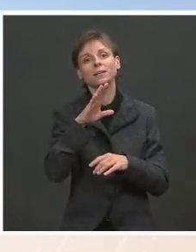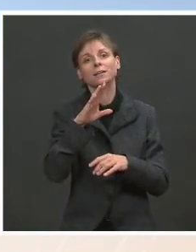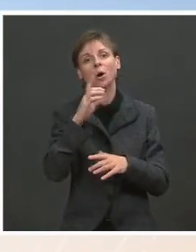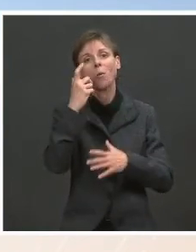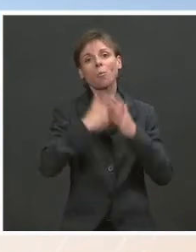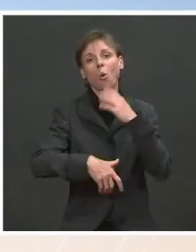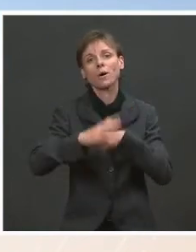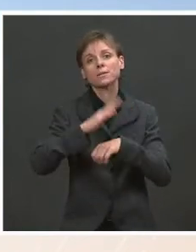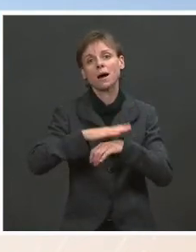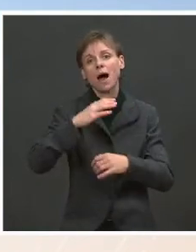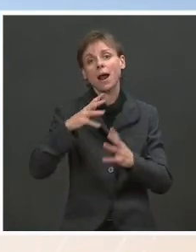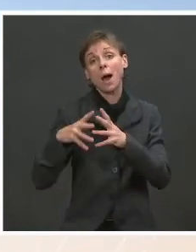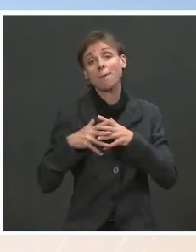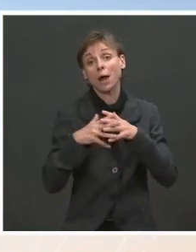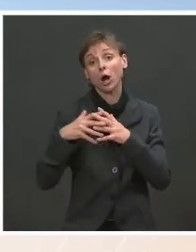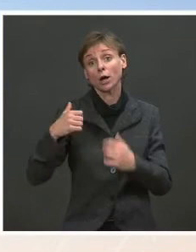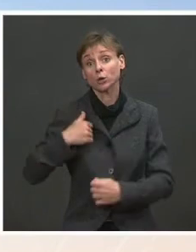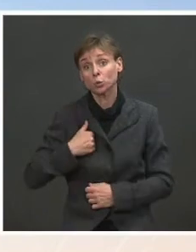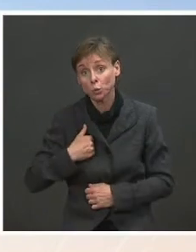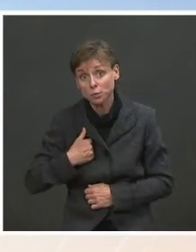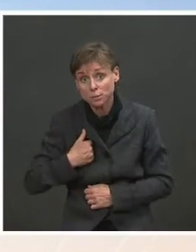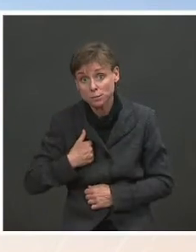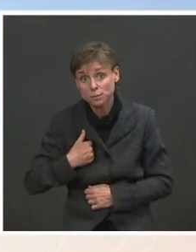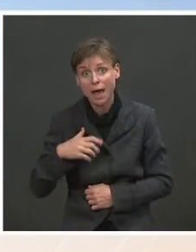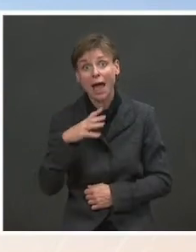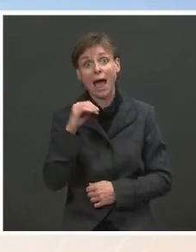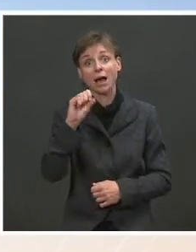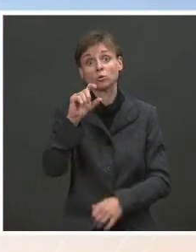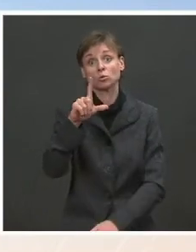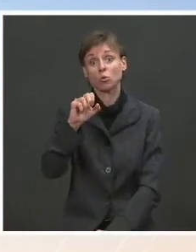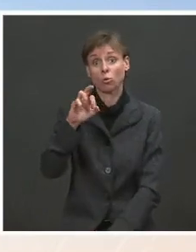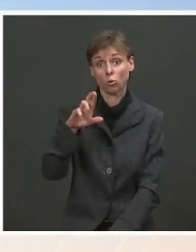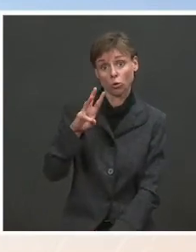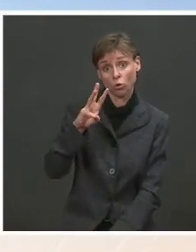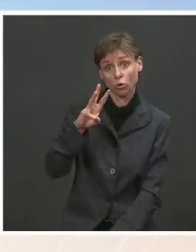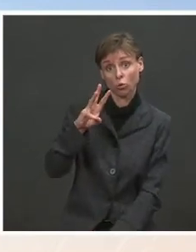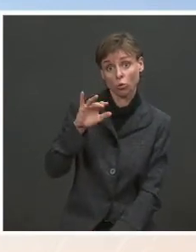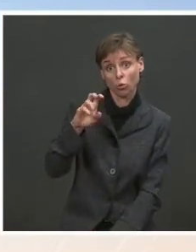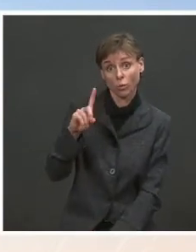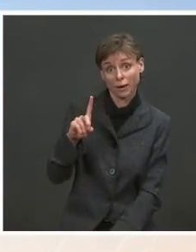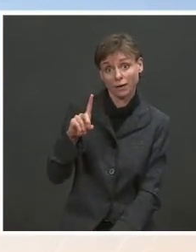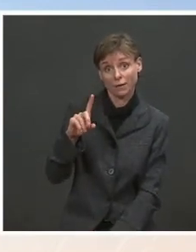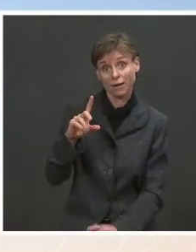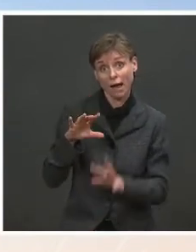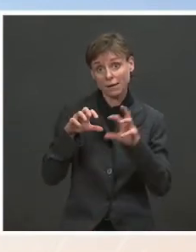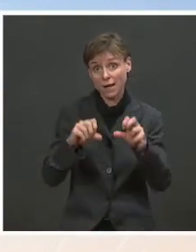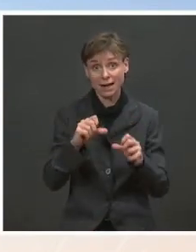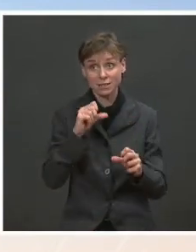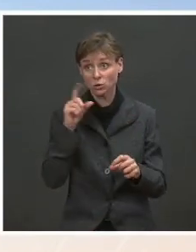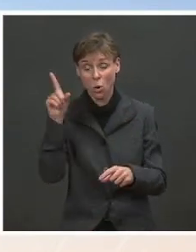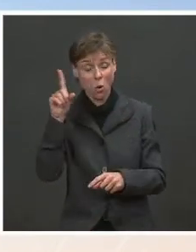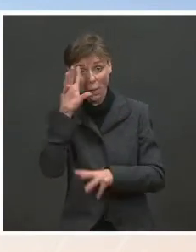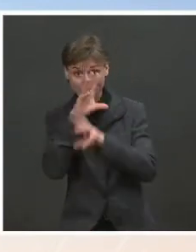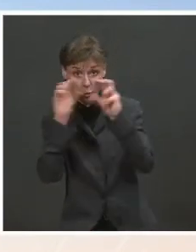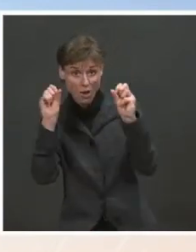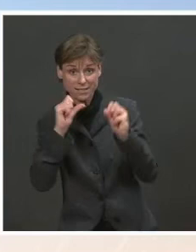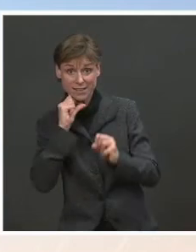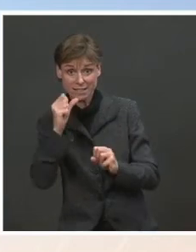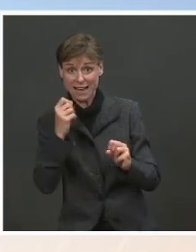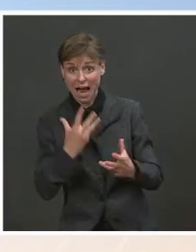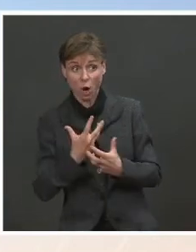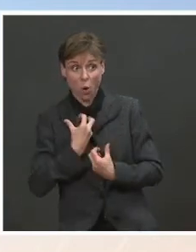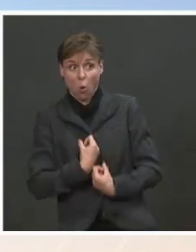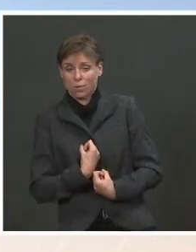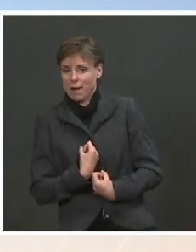SolarWinds hack. So he's not going to hold back in his direct communications, nor is he going to hold back publicly. And we